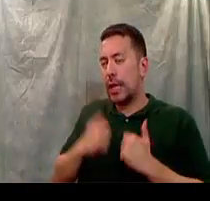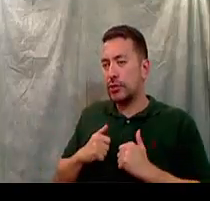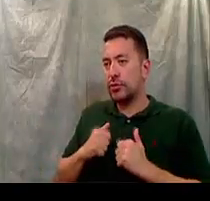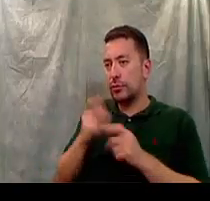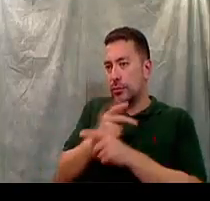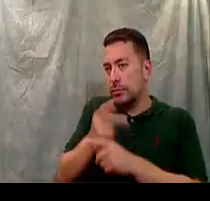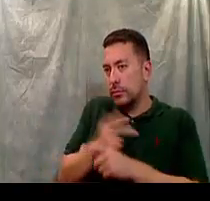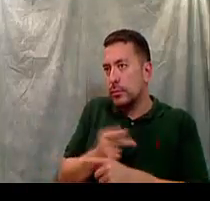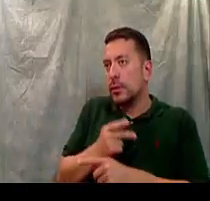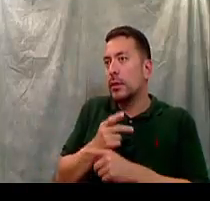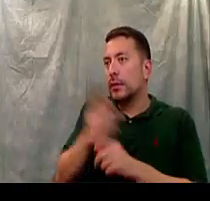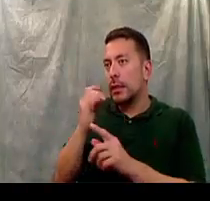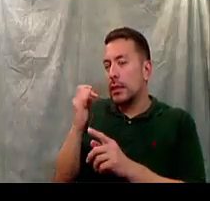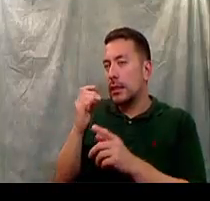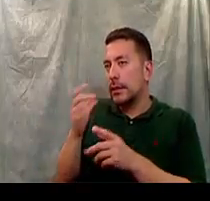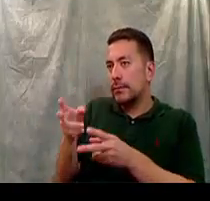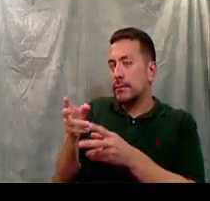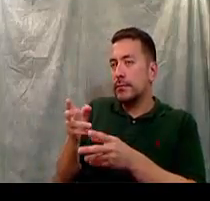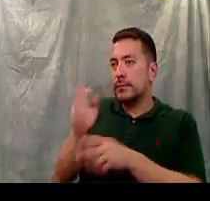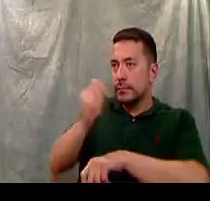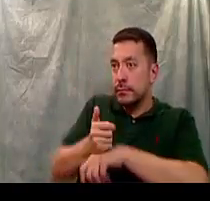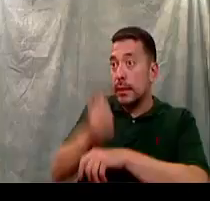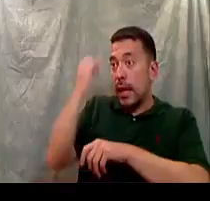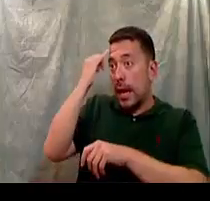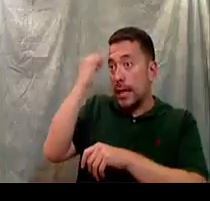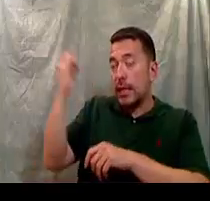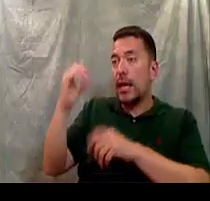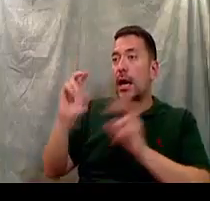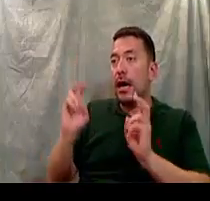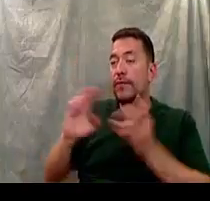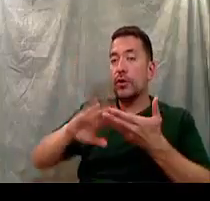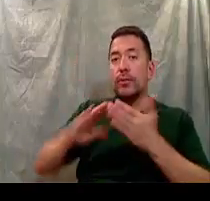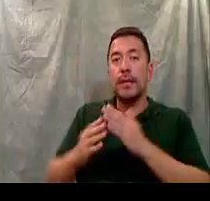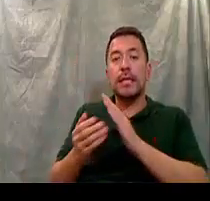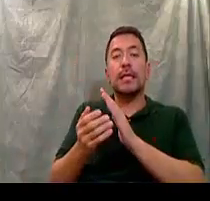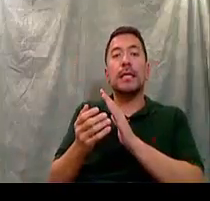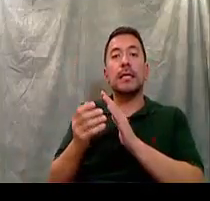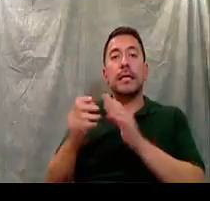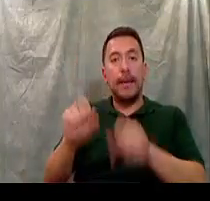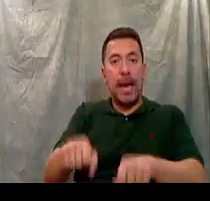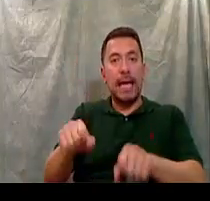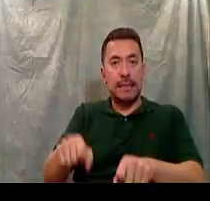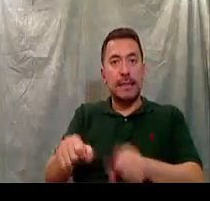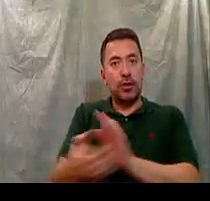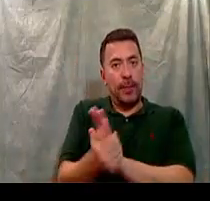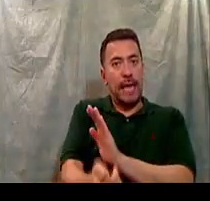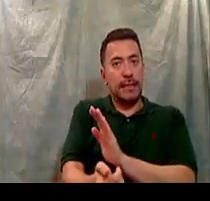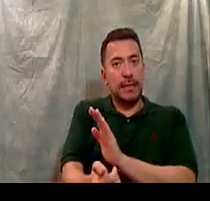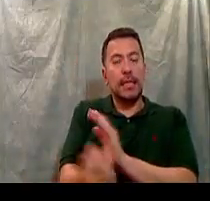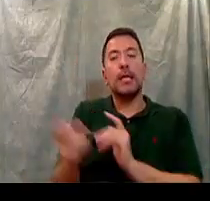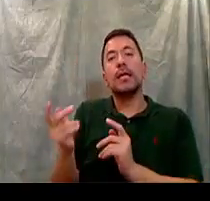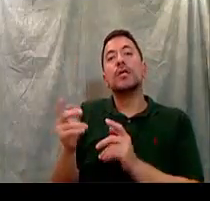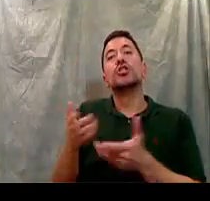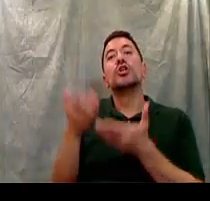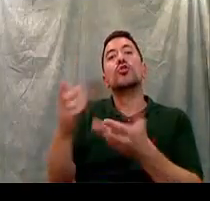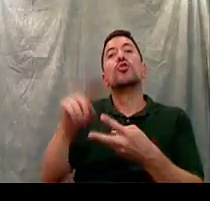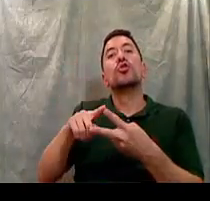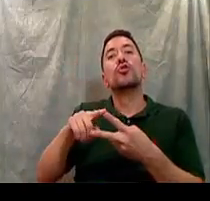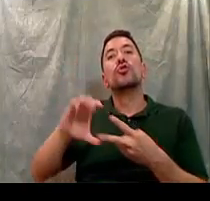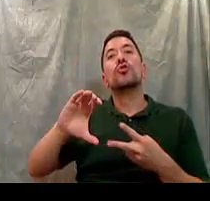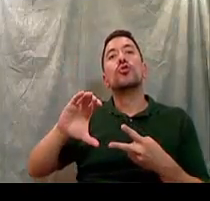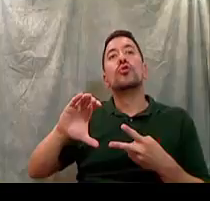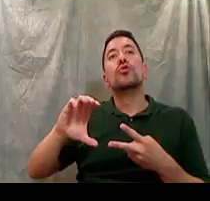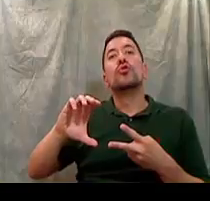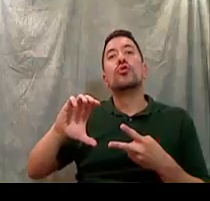community capacity, and she's introduced us to Chaskin and Reddy, who are kind of landmark authors around